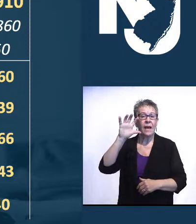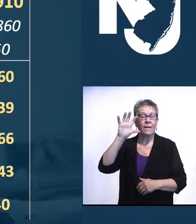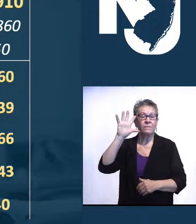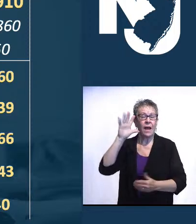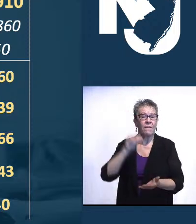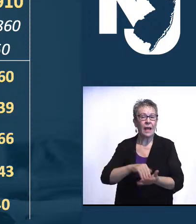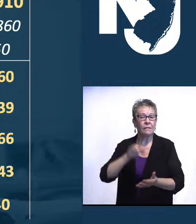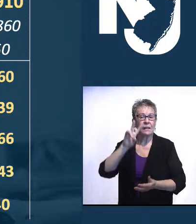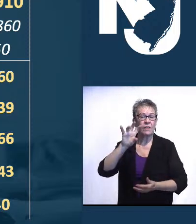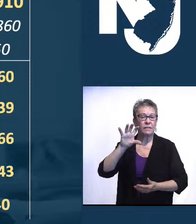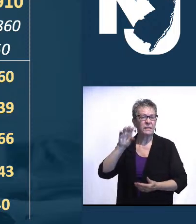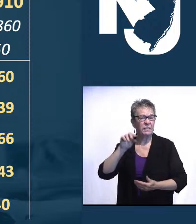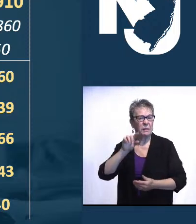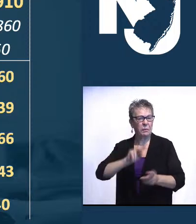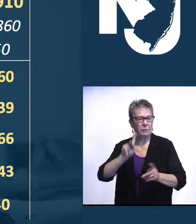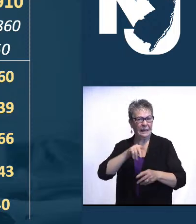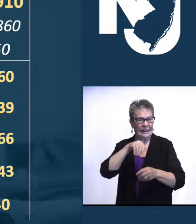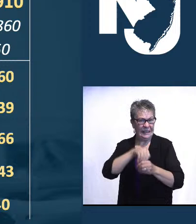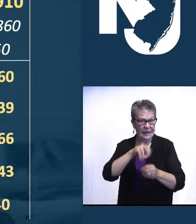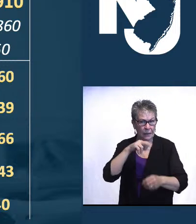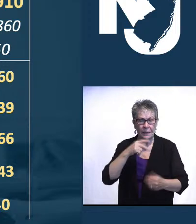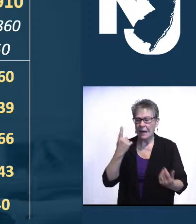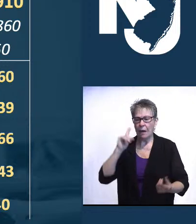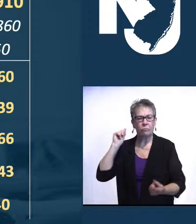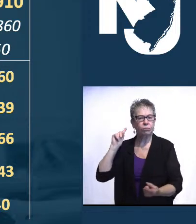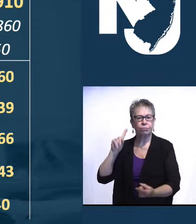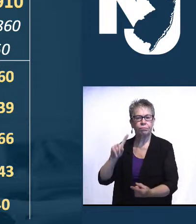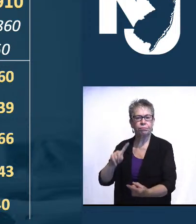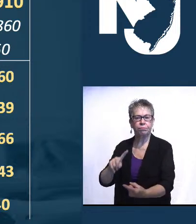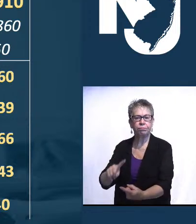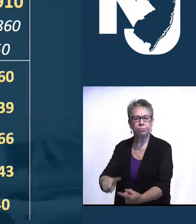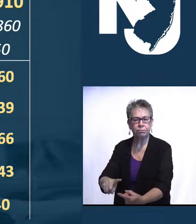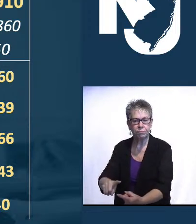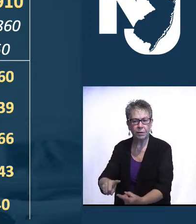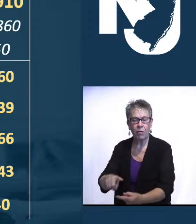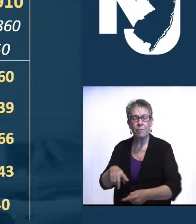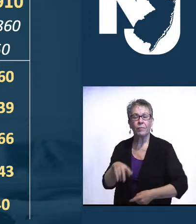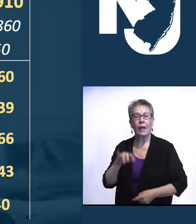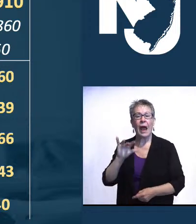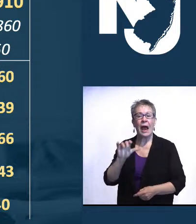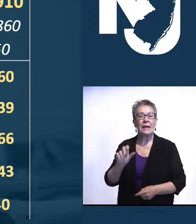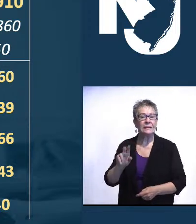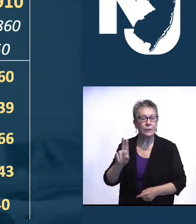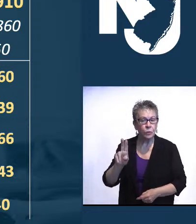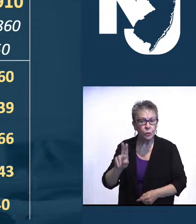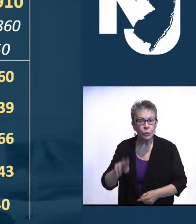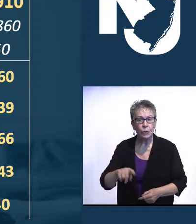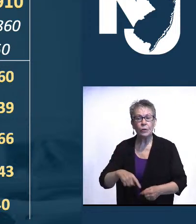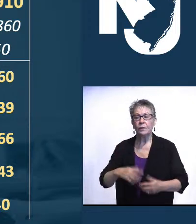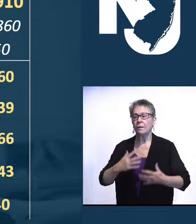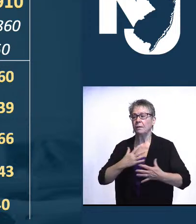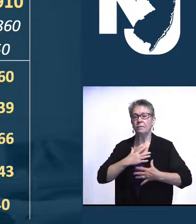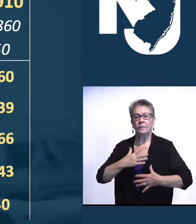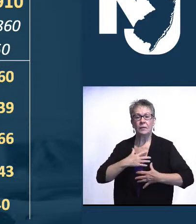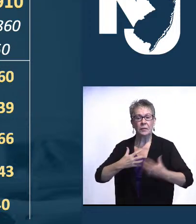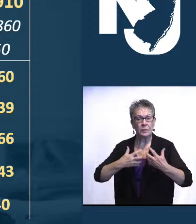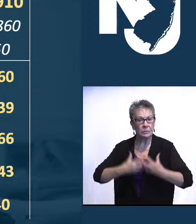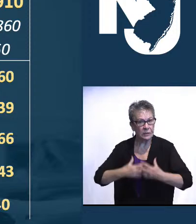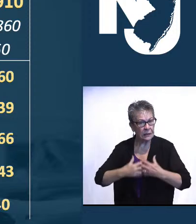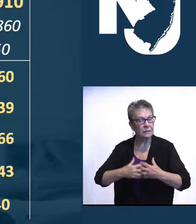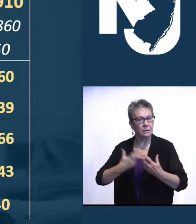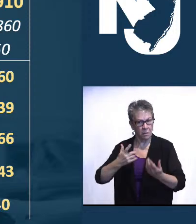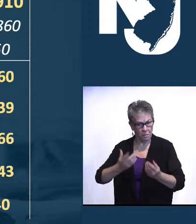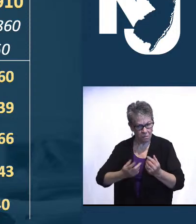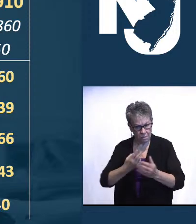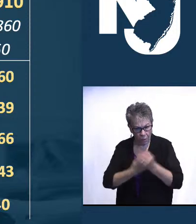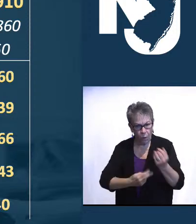the ICU numbers and ventilator counts tailing off considerably, although we know that some of those numbers are due to that number on the